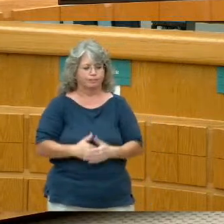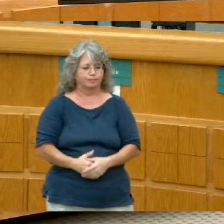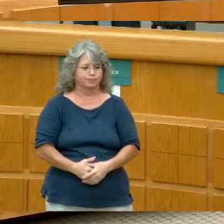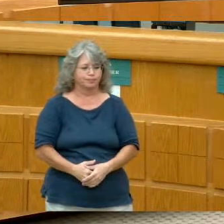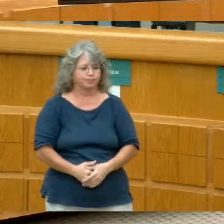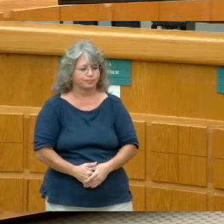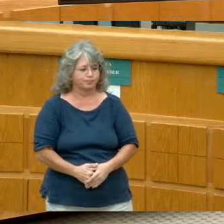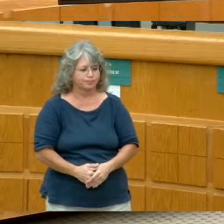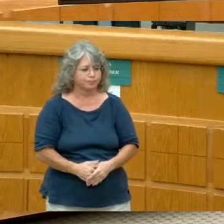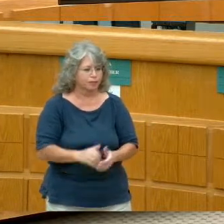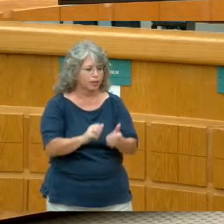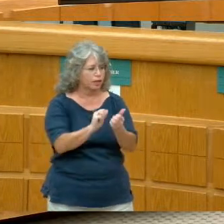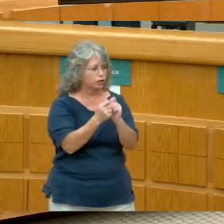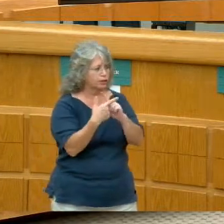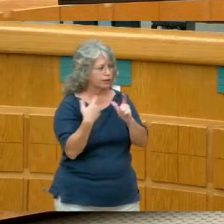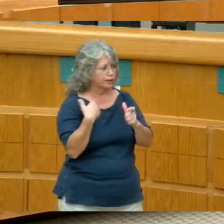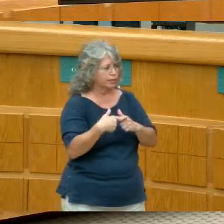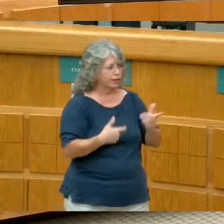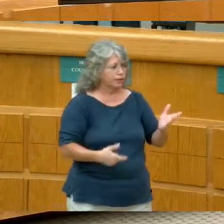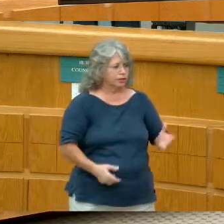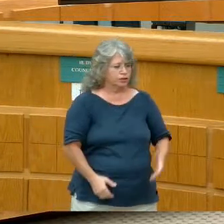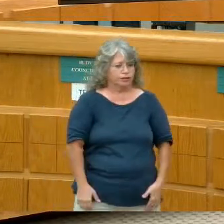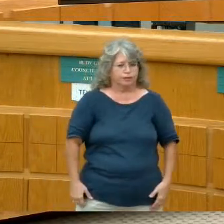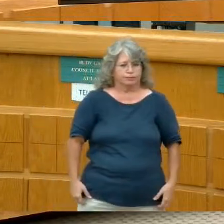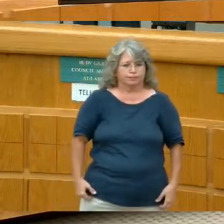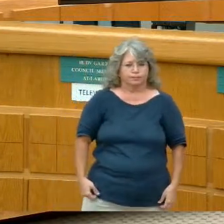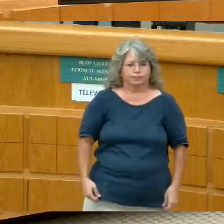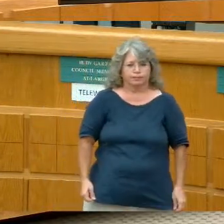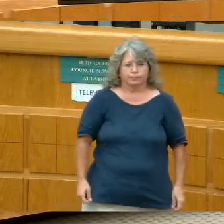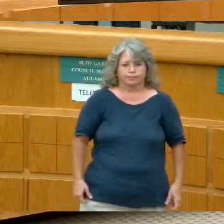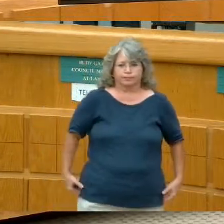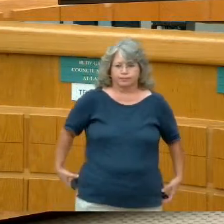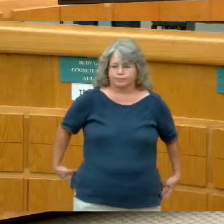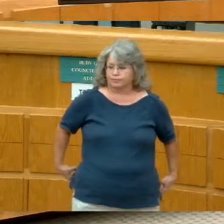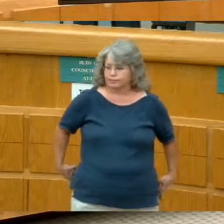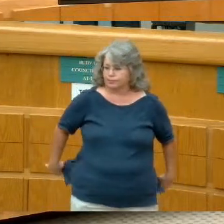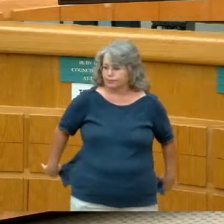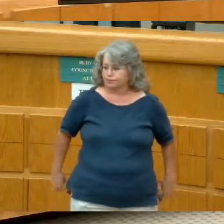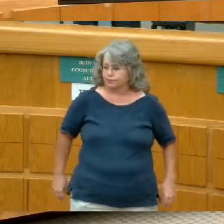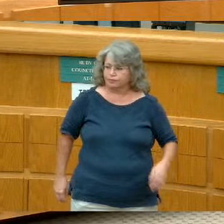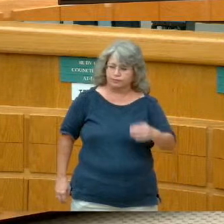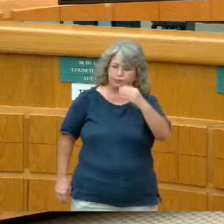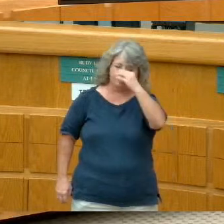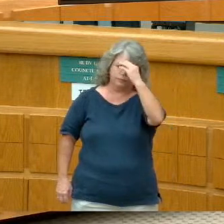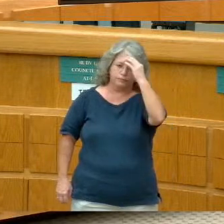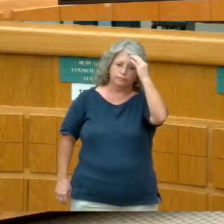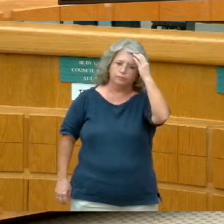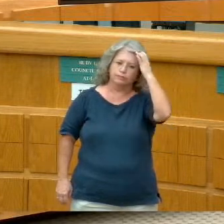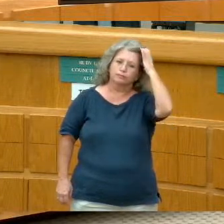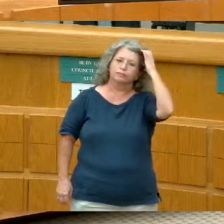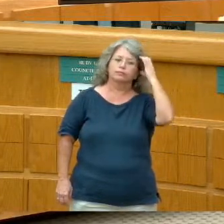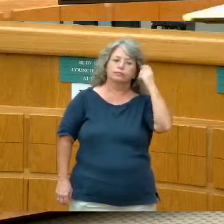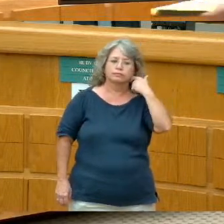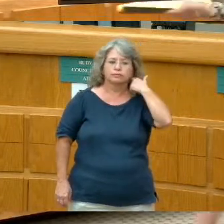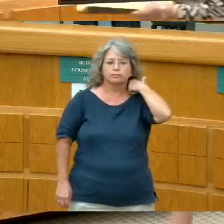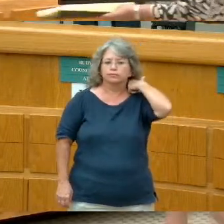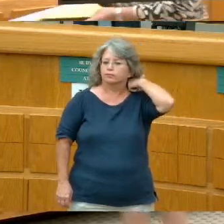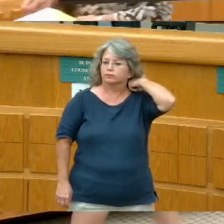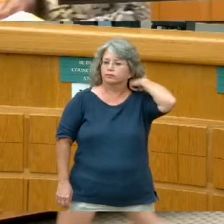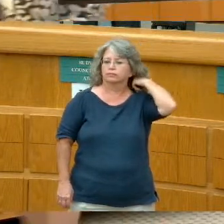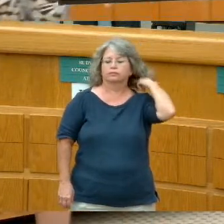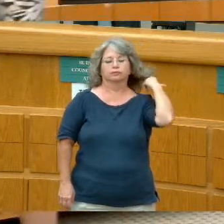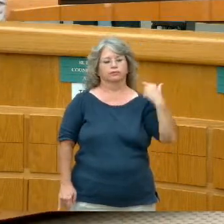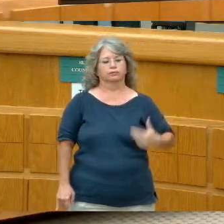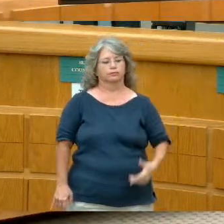En las últimas 24 horas se han reportado 57 casos confirmados por el coronavirus, además de 5 casos provenientes del estado, casos anteriores